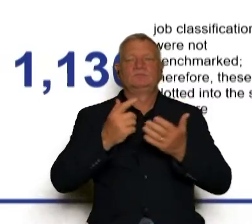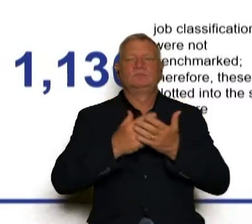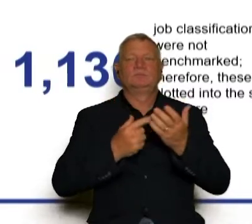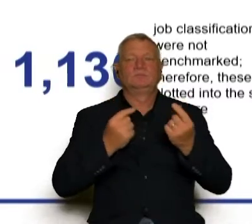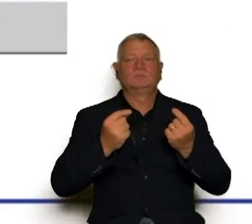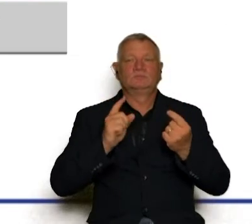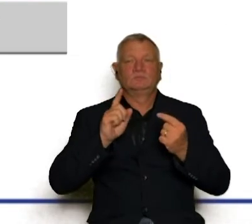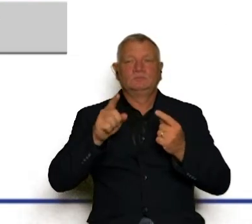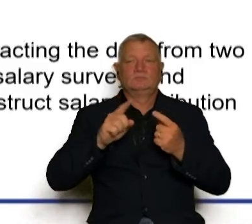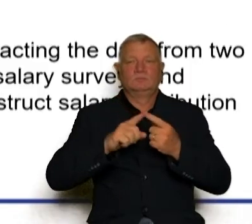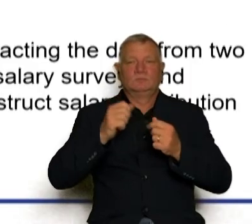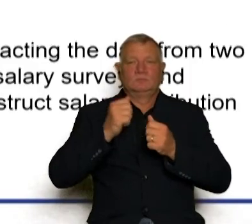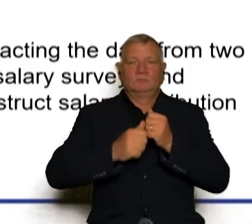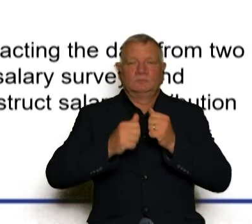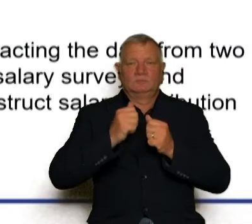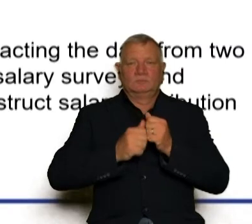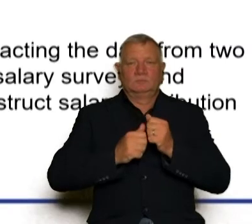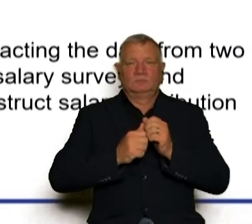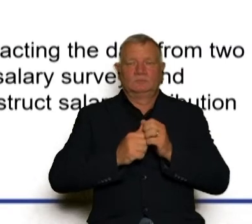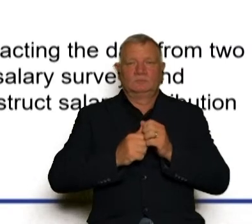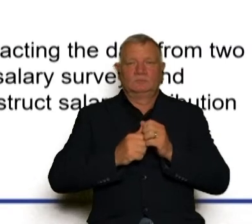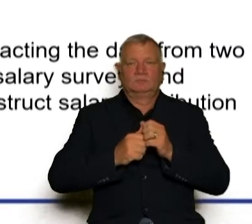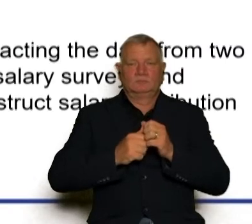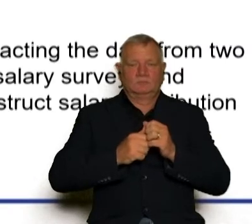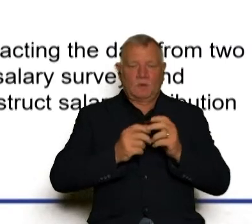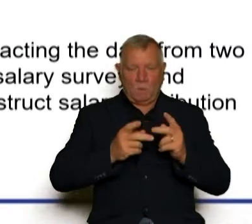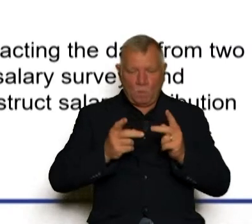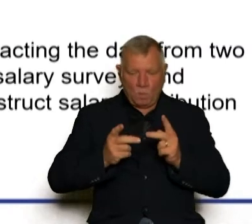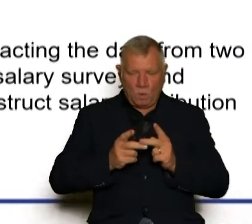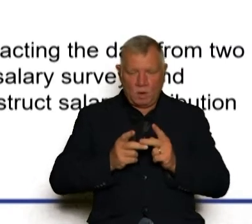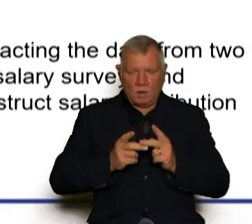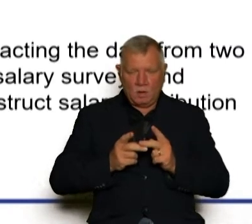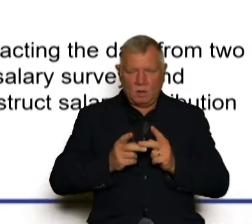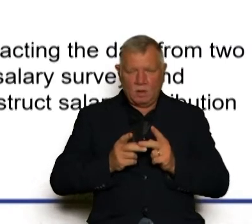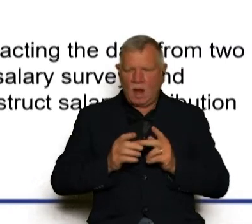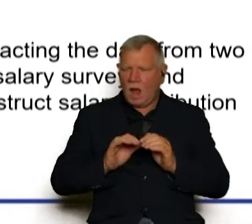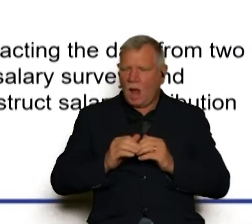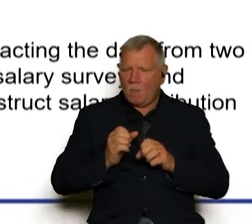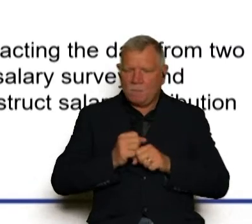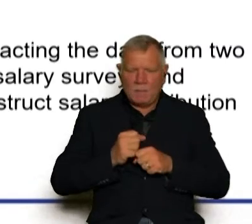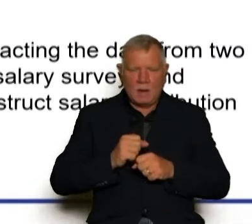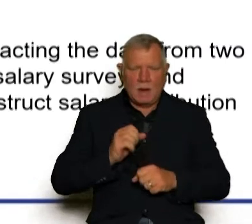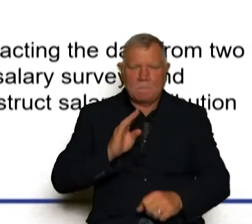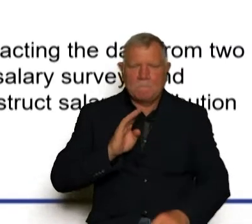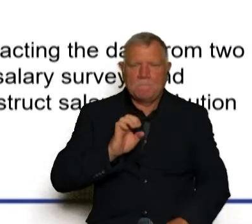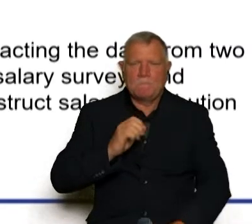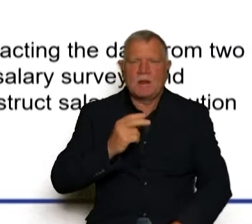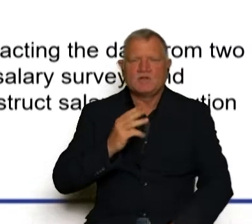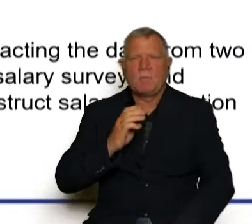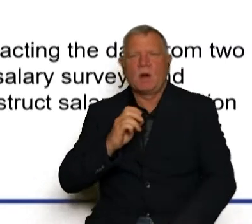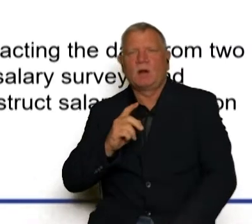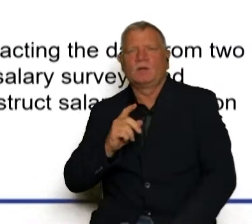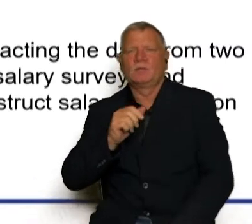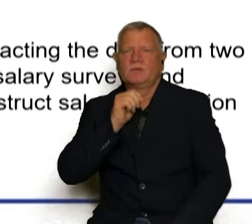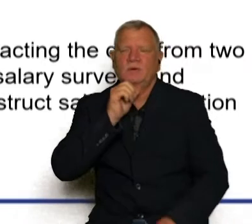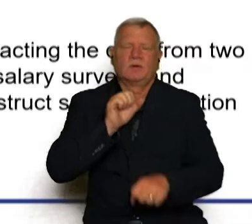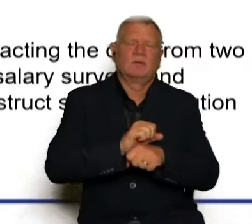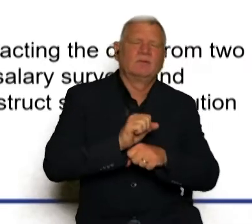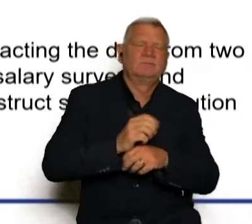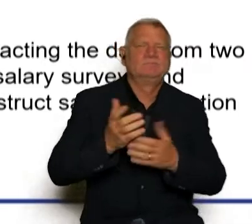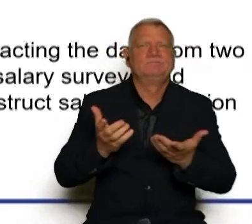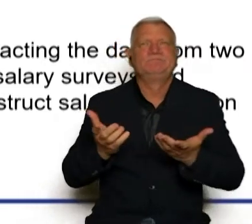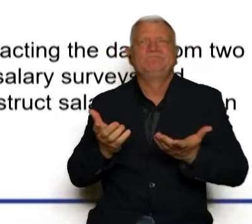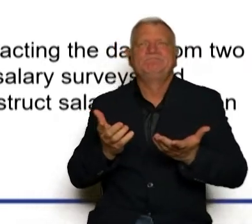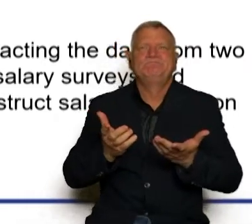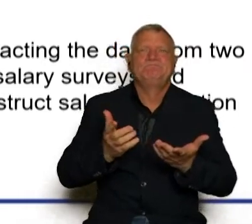done was to go to each of these positions. How do we do a benchmark? Well, we have to do, this is